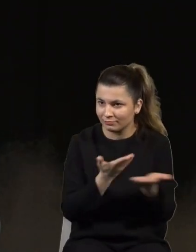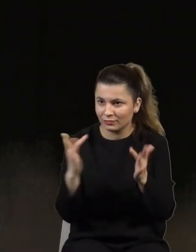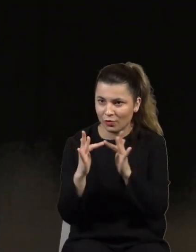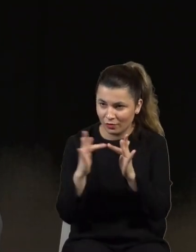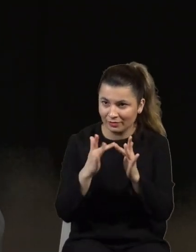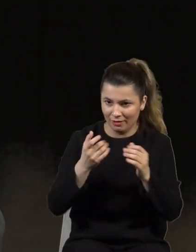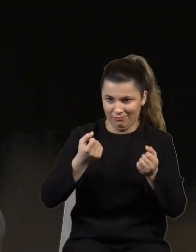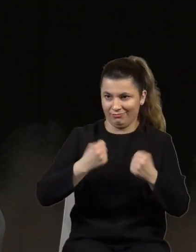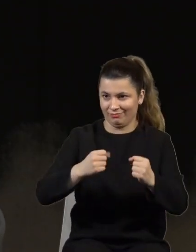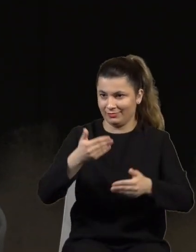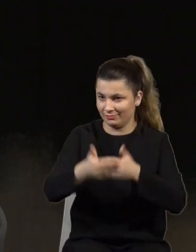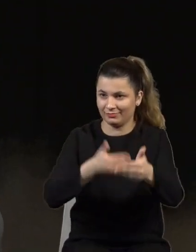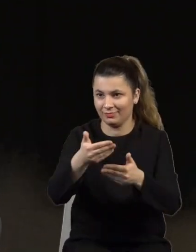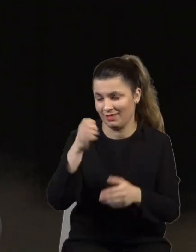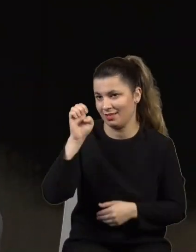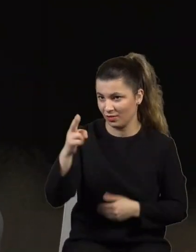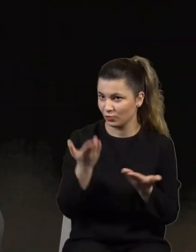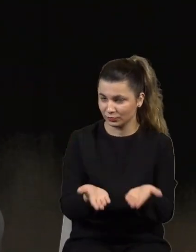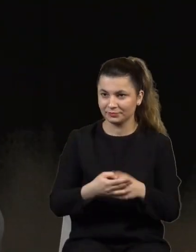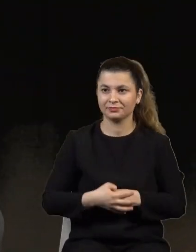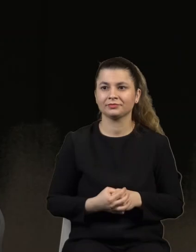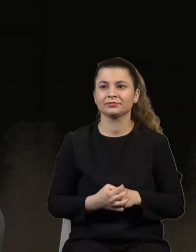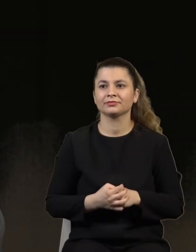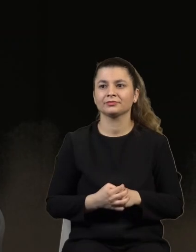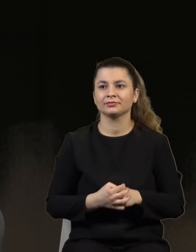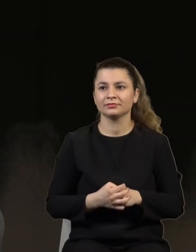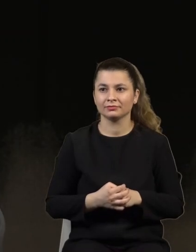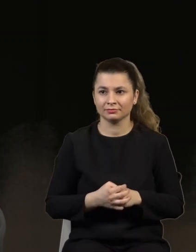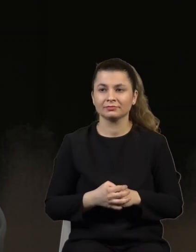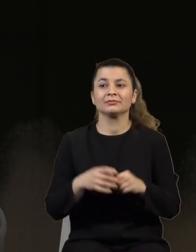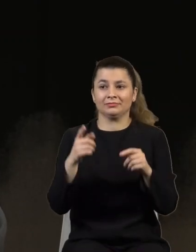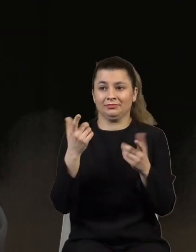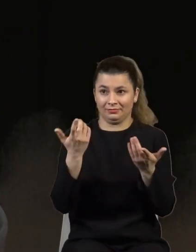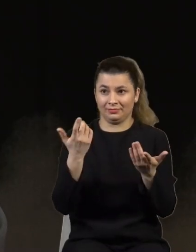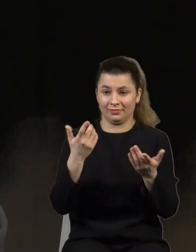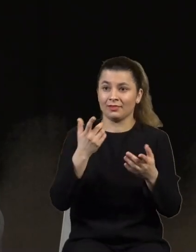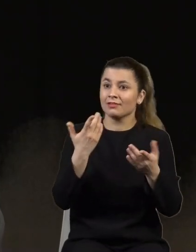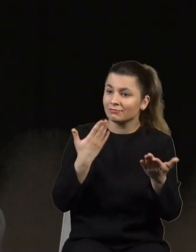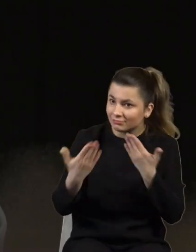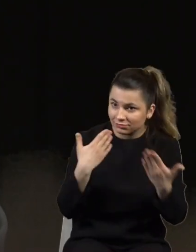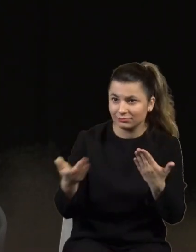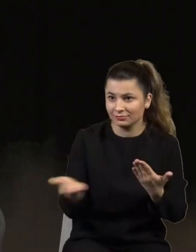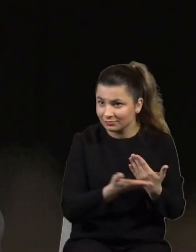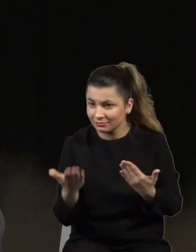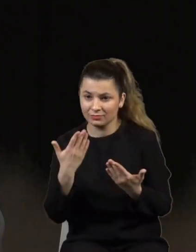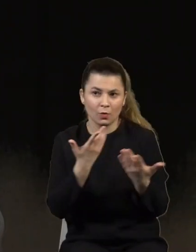should coordinate everything, standardize the procedure, and